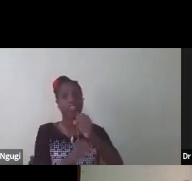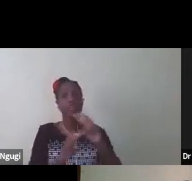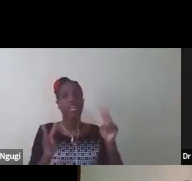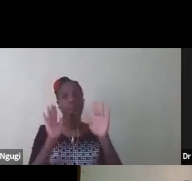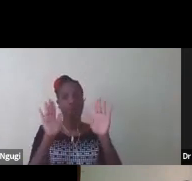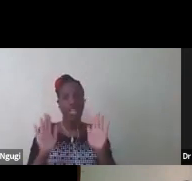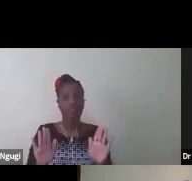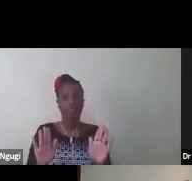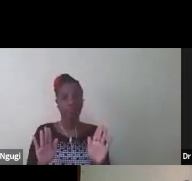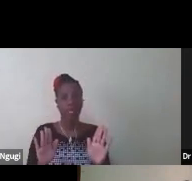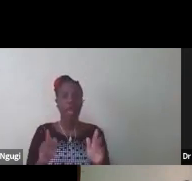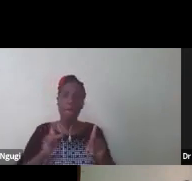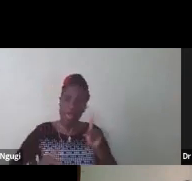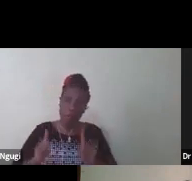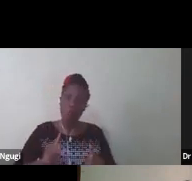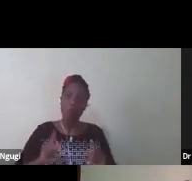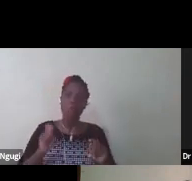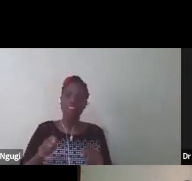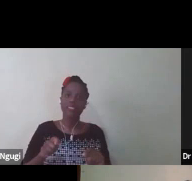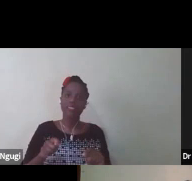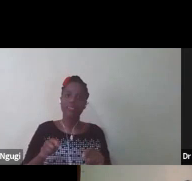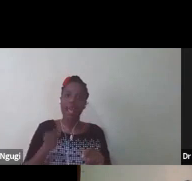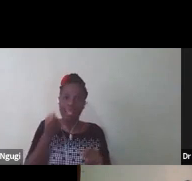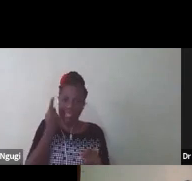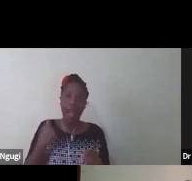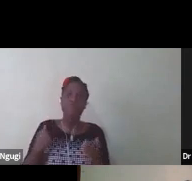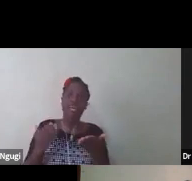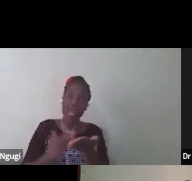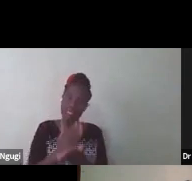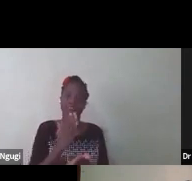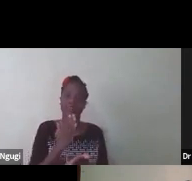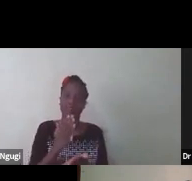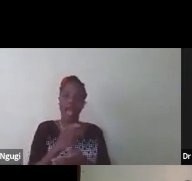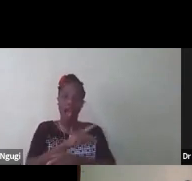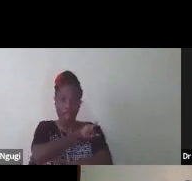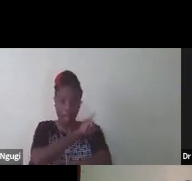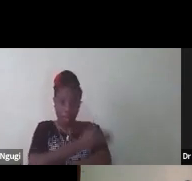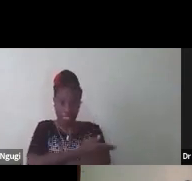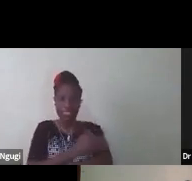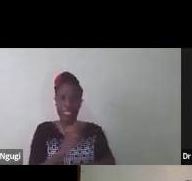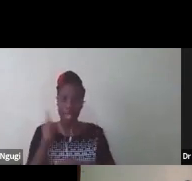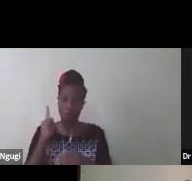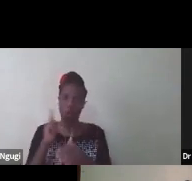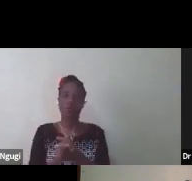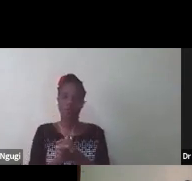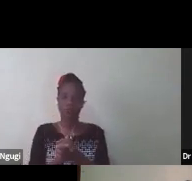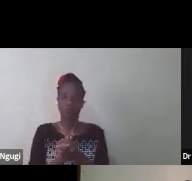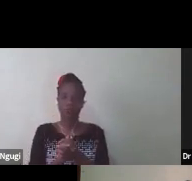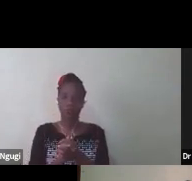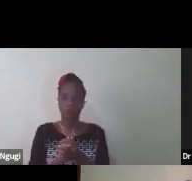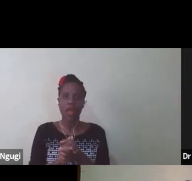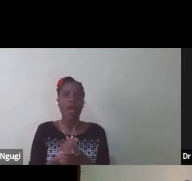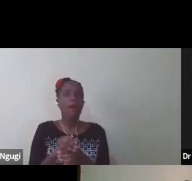people must be treated, that they have the rights, their legal capacity, their issues of legal capacity. We should not use